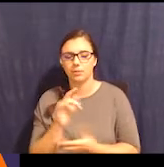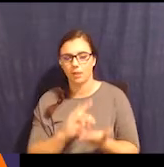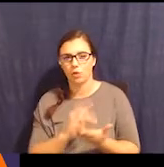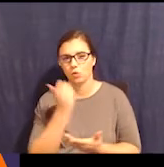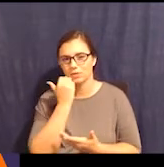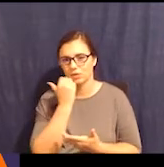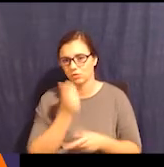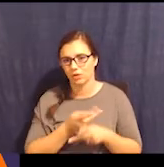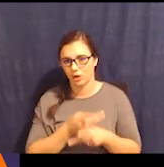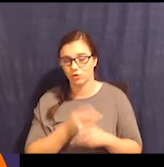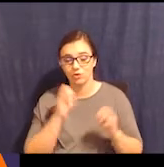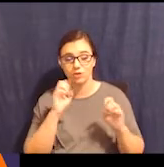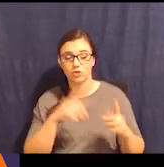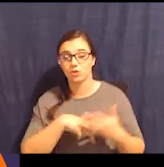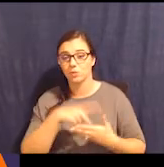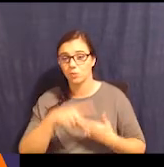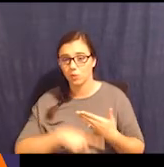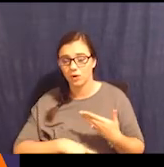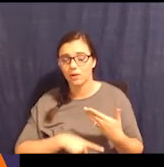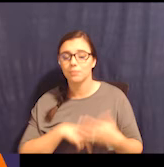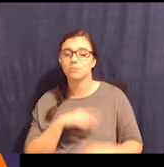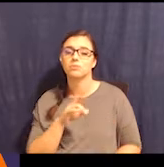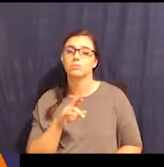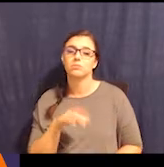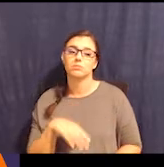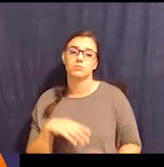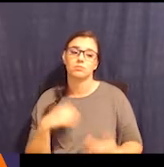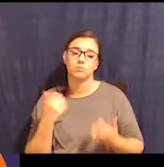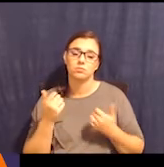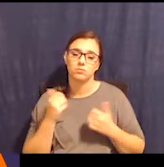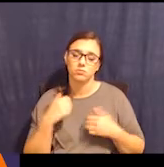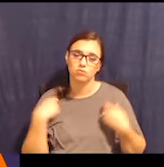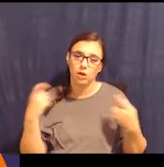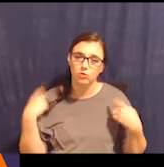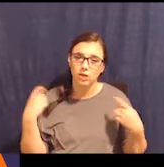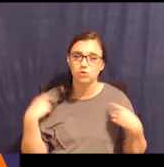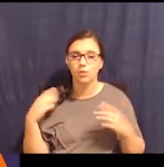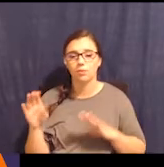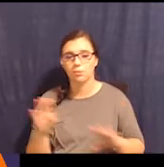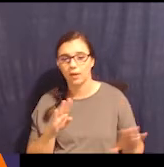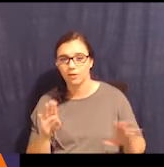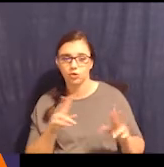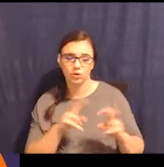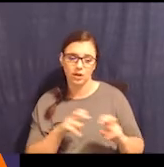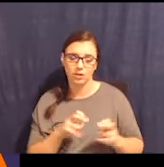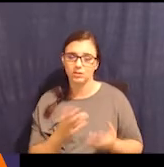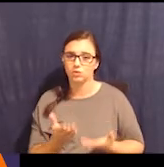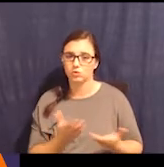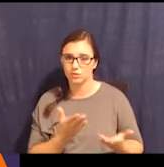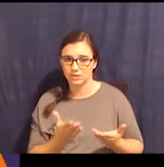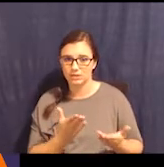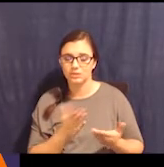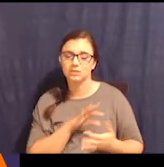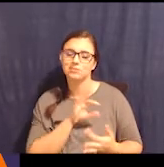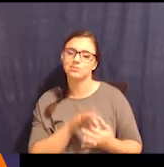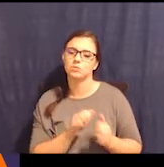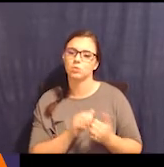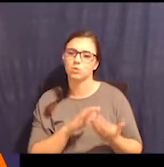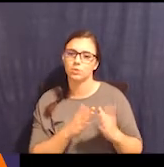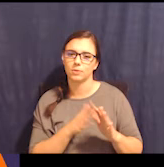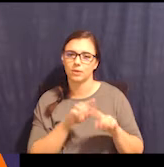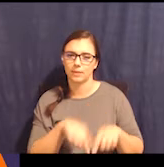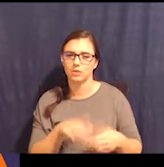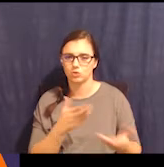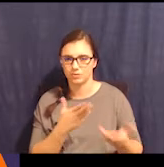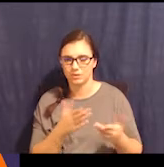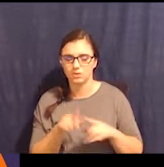recreational, vocational, and behavioral analysis services, and connection to community-based services are also provided.